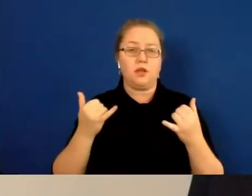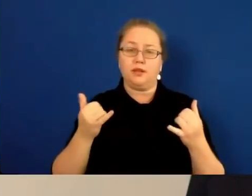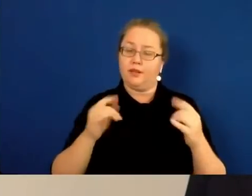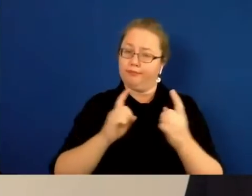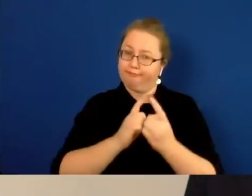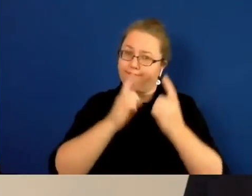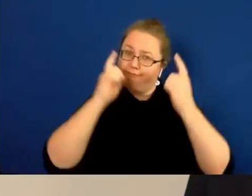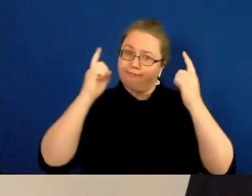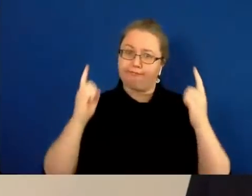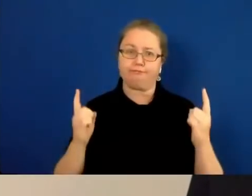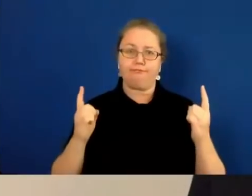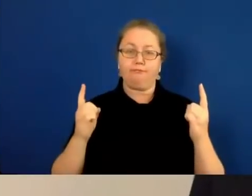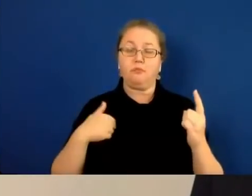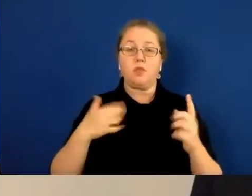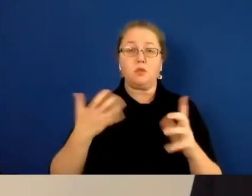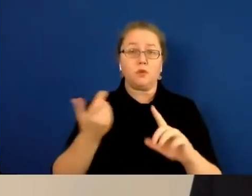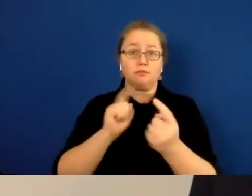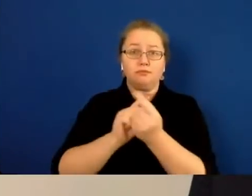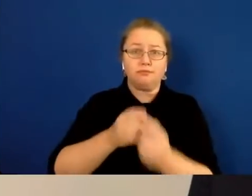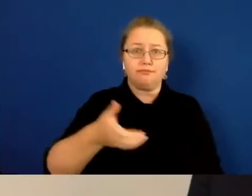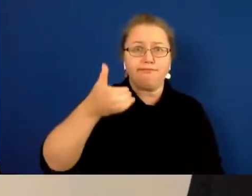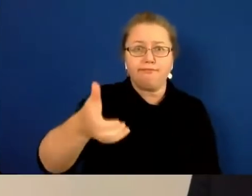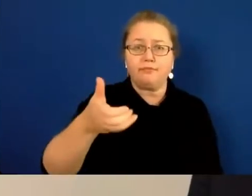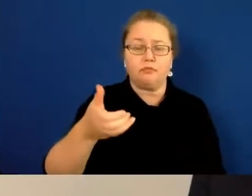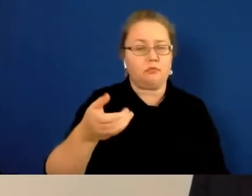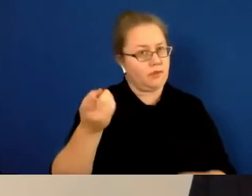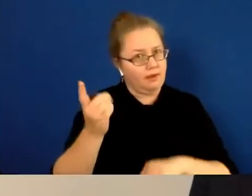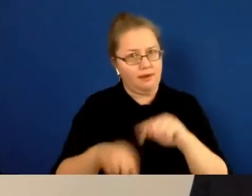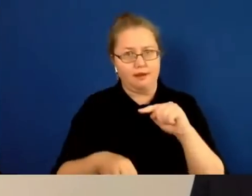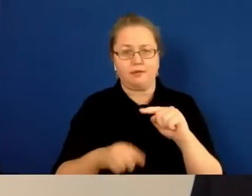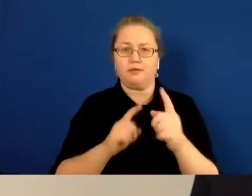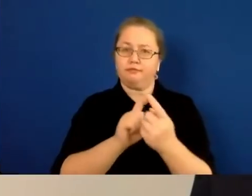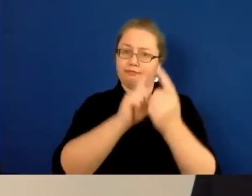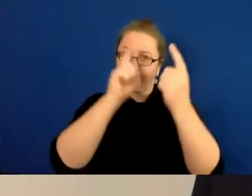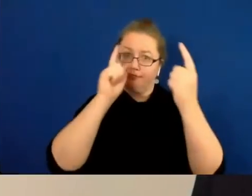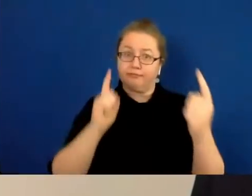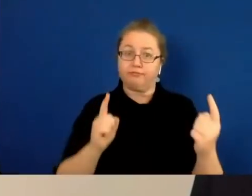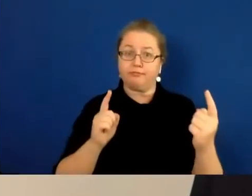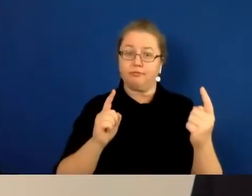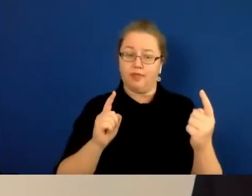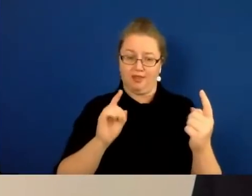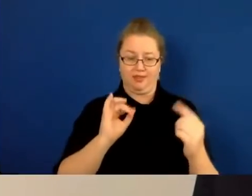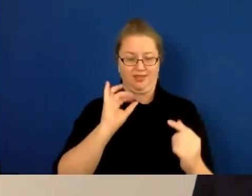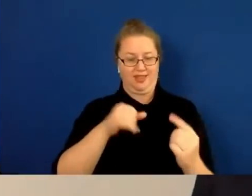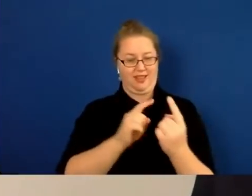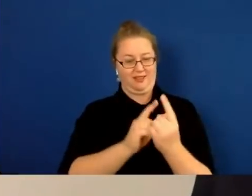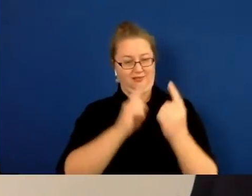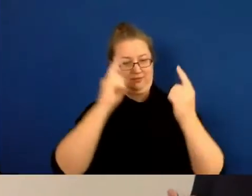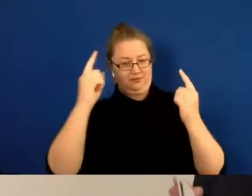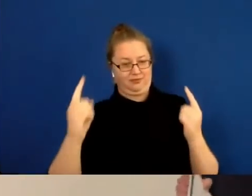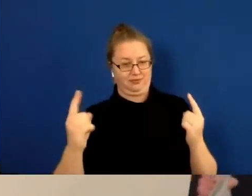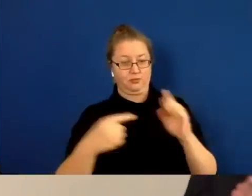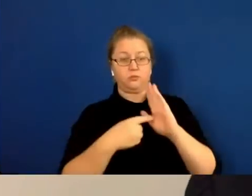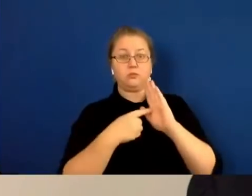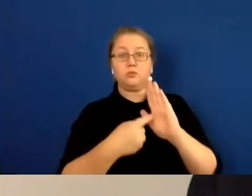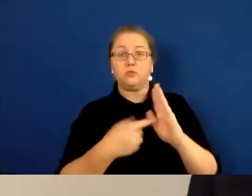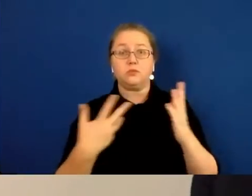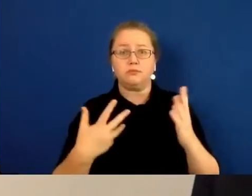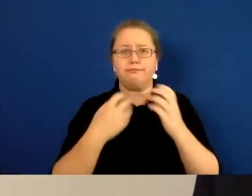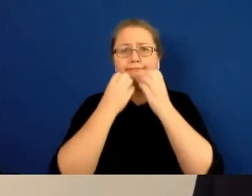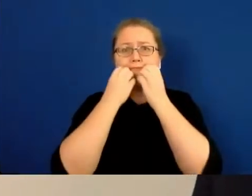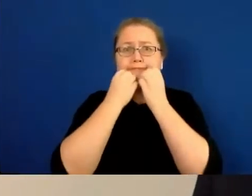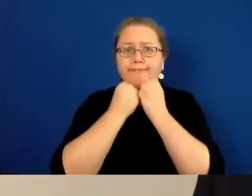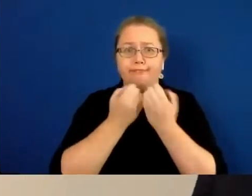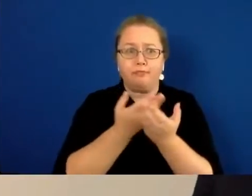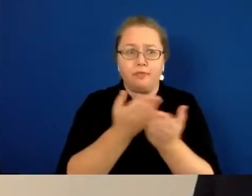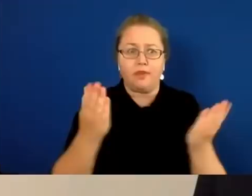been separated, as many of us have for a while, it can be very hard to stay apart. And I know that as well as everybody. You